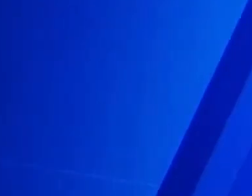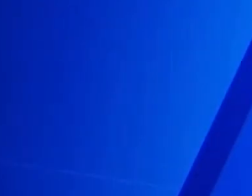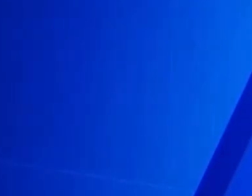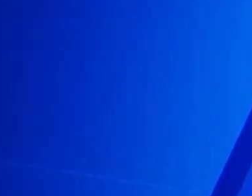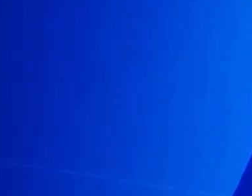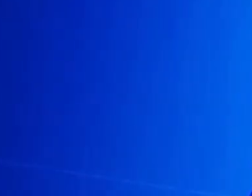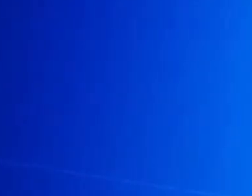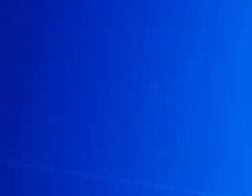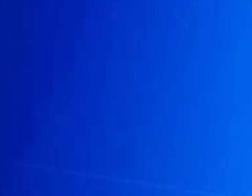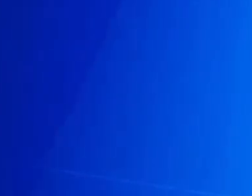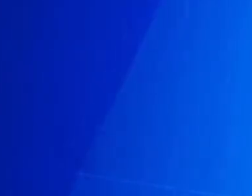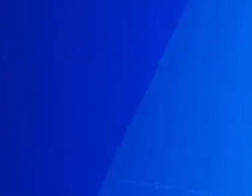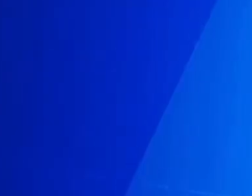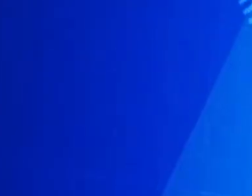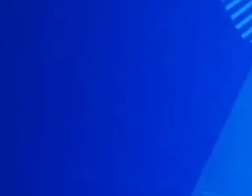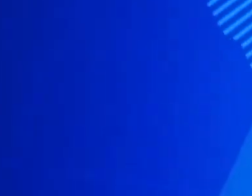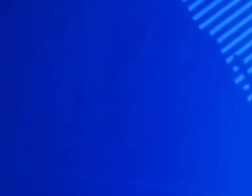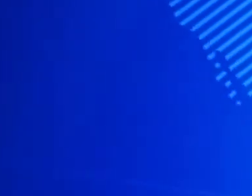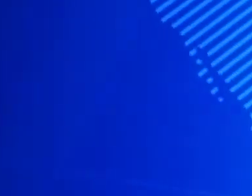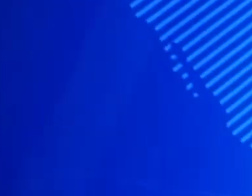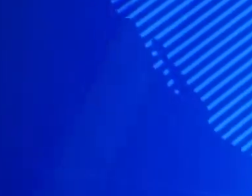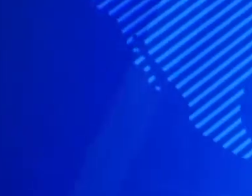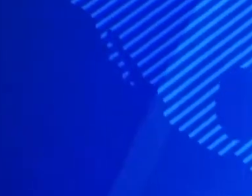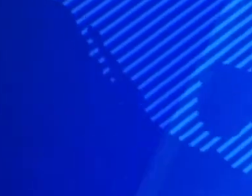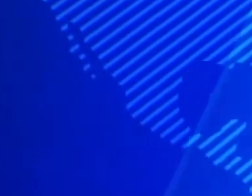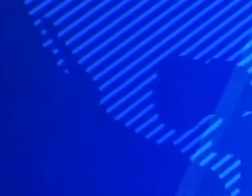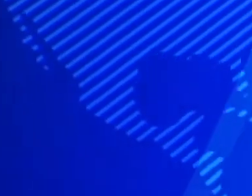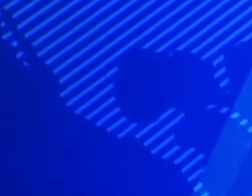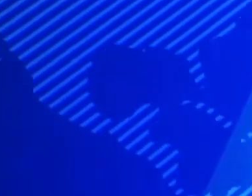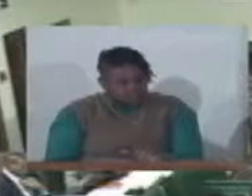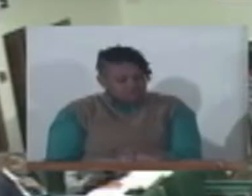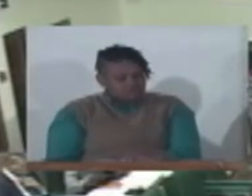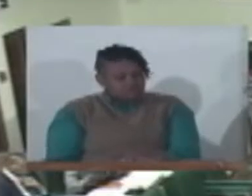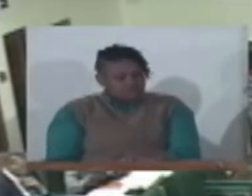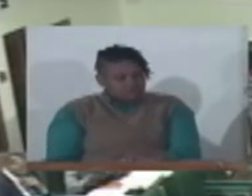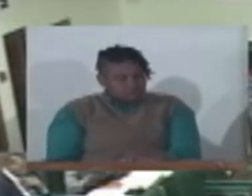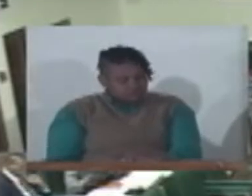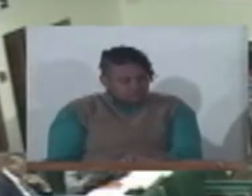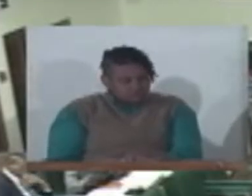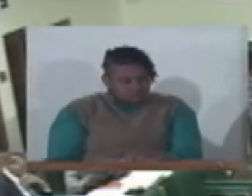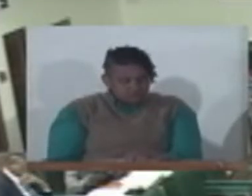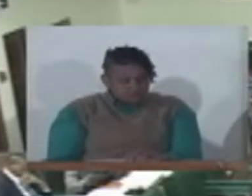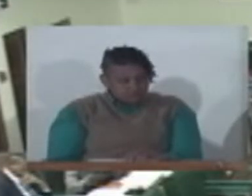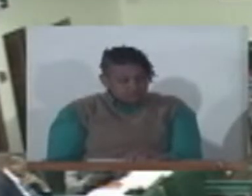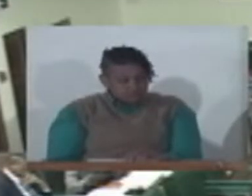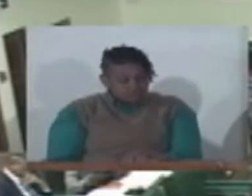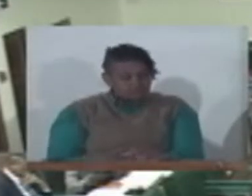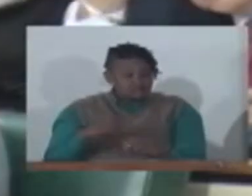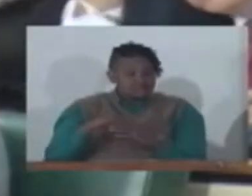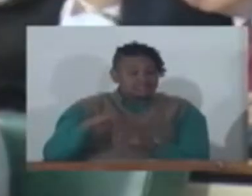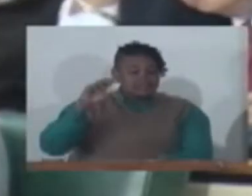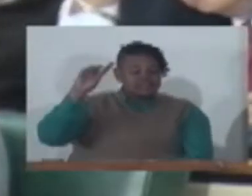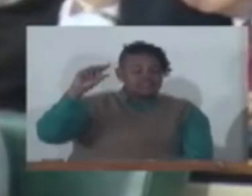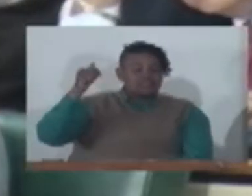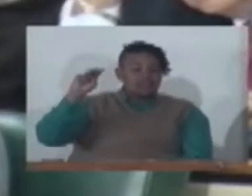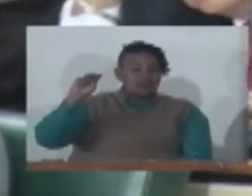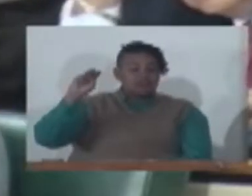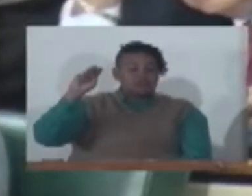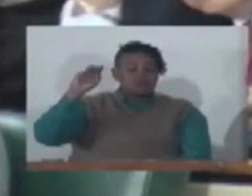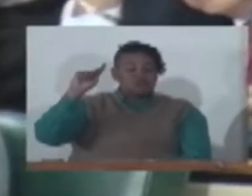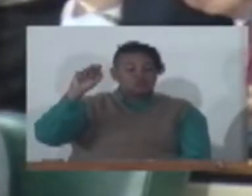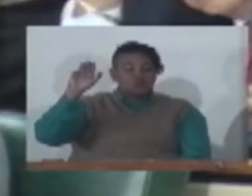AntiCrime Plan was unveiled by National Security Minister Dr. Horace Chang during his contribution to the sectoral